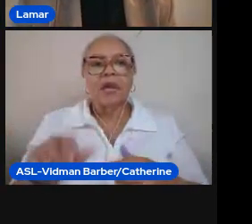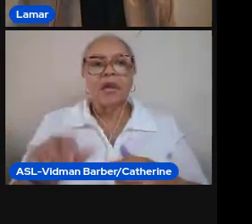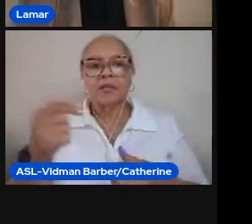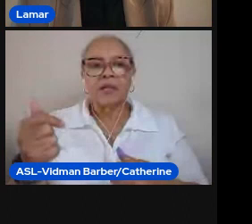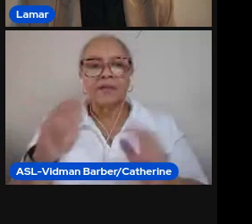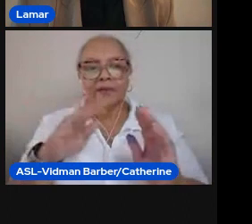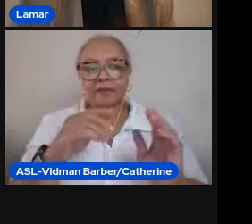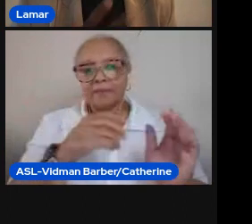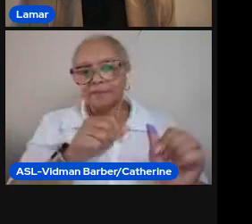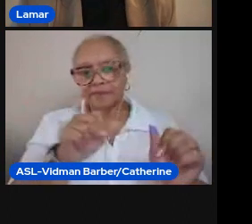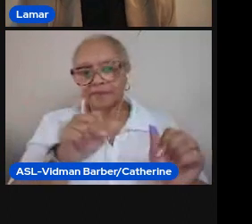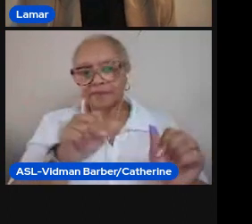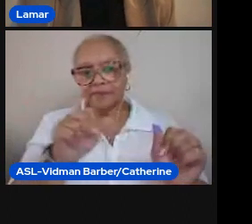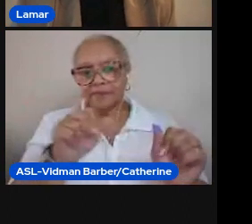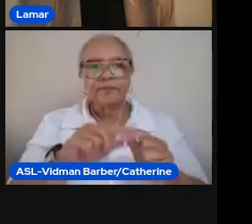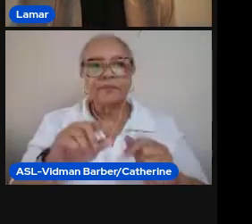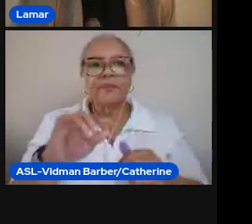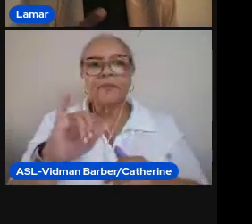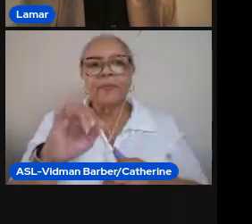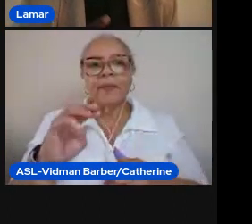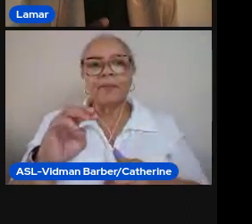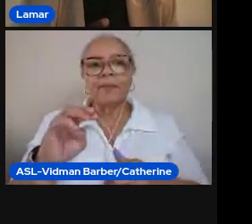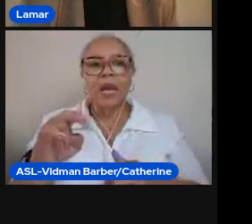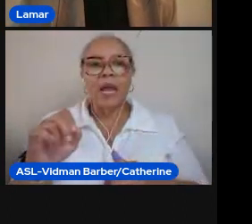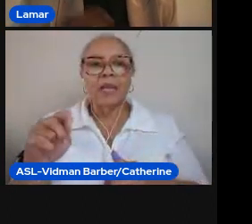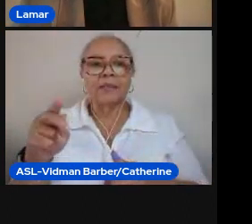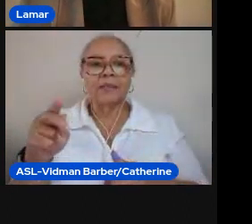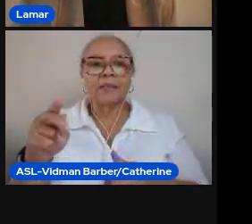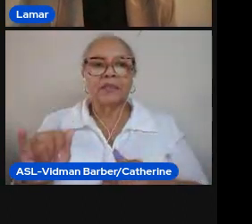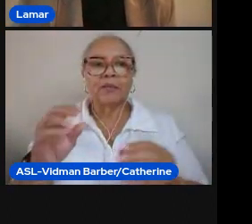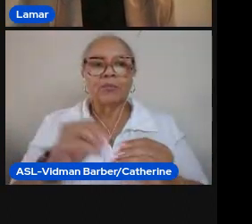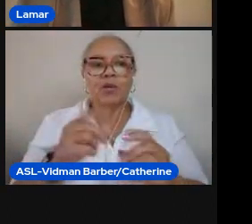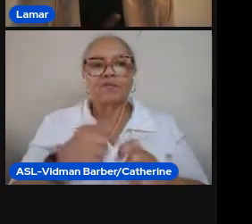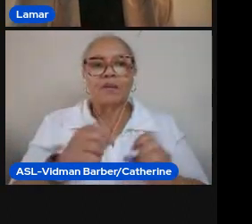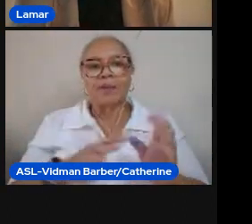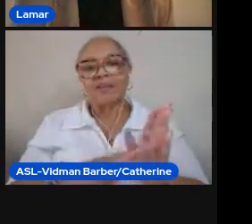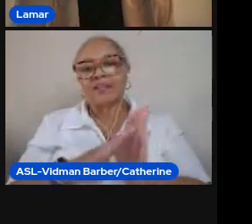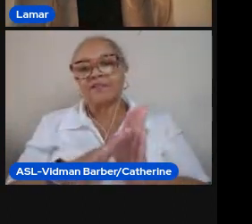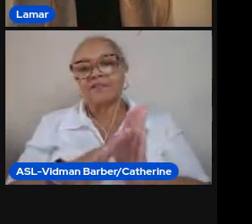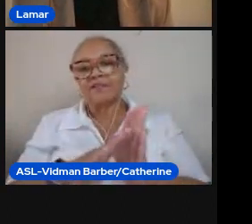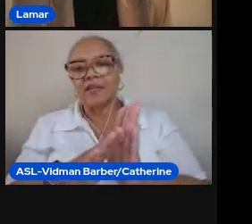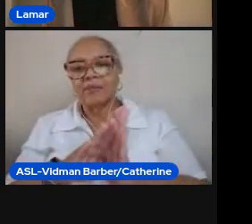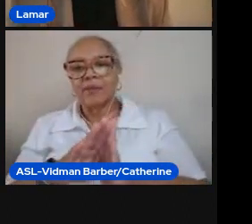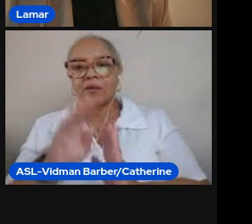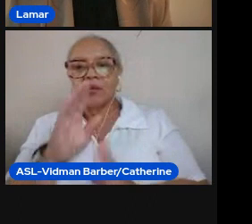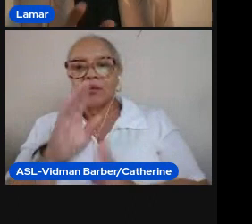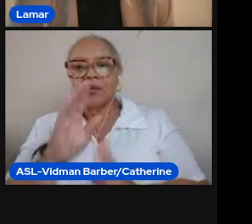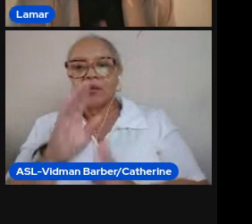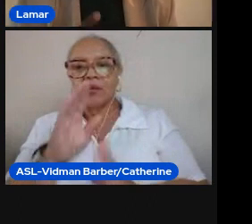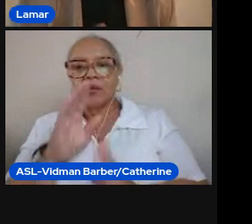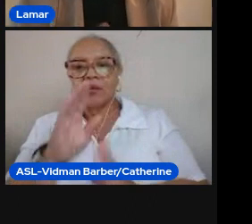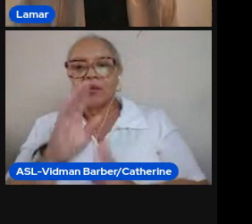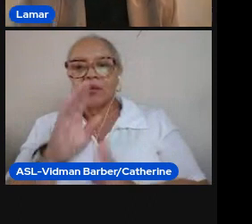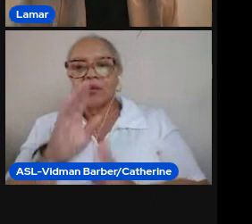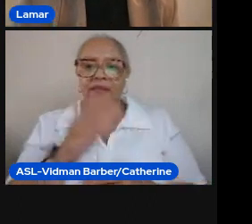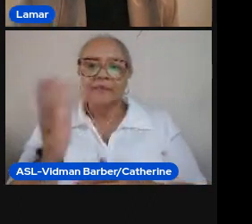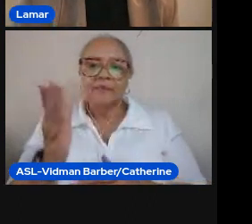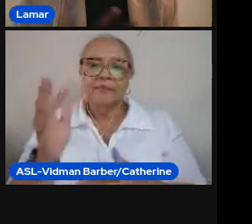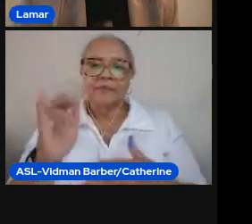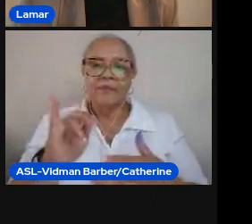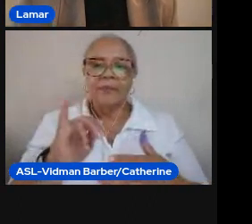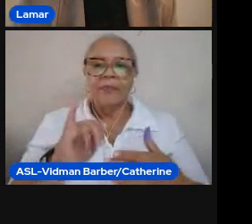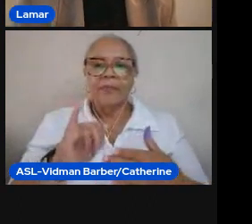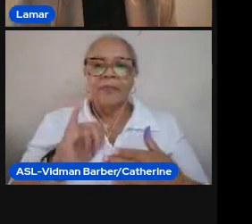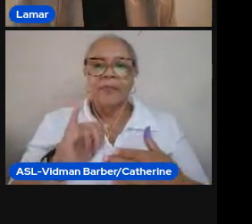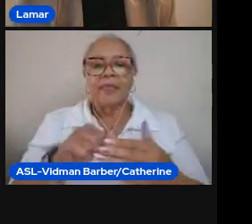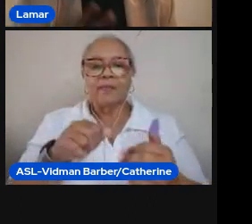of immunology, more from a developmental or characterization type of approach. And this